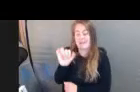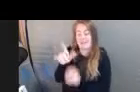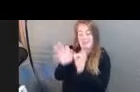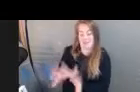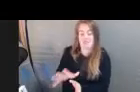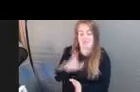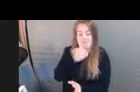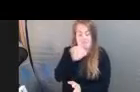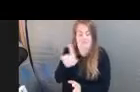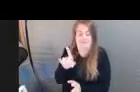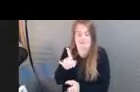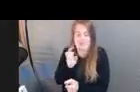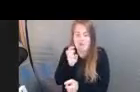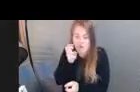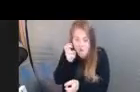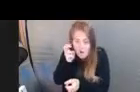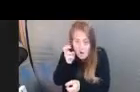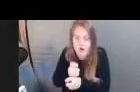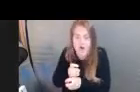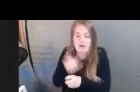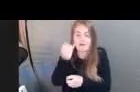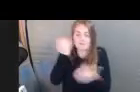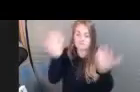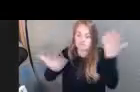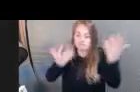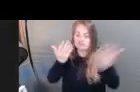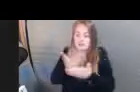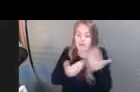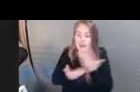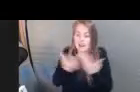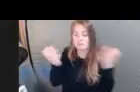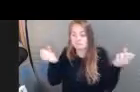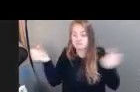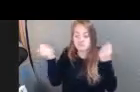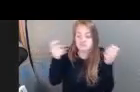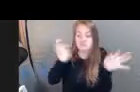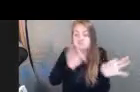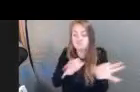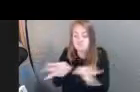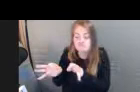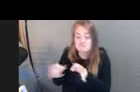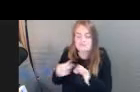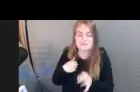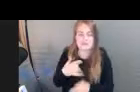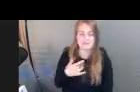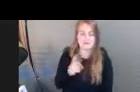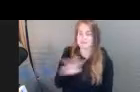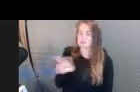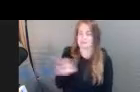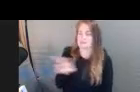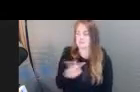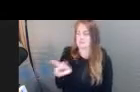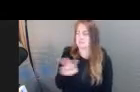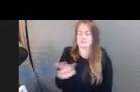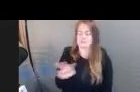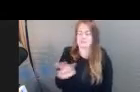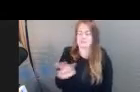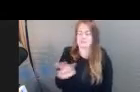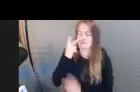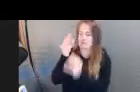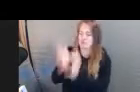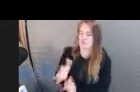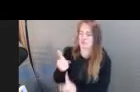it's really difficult when they're moving their hands to kind of not feel like you have to look away and look at the interpreter because